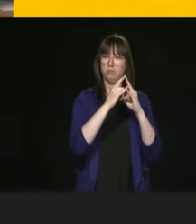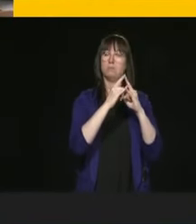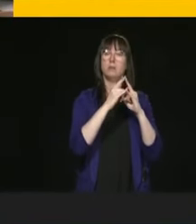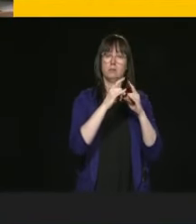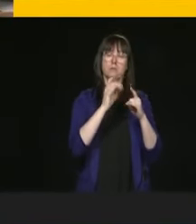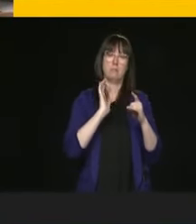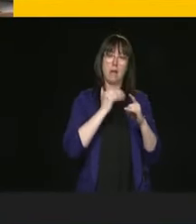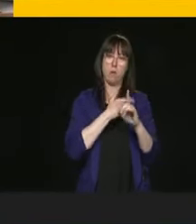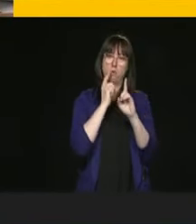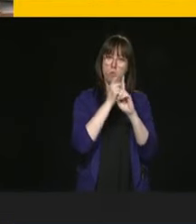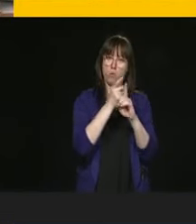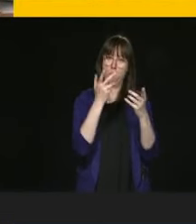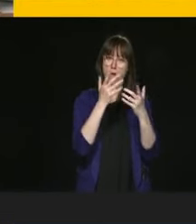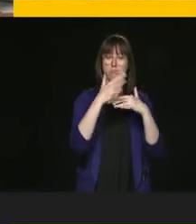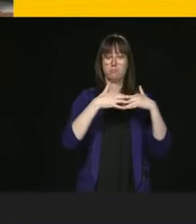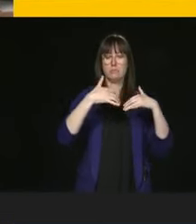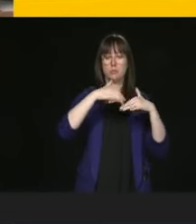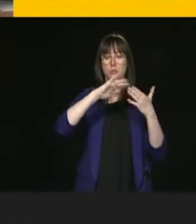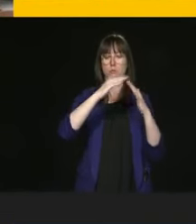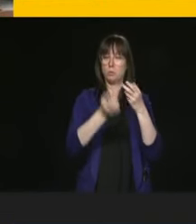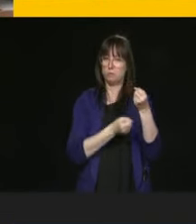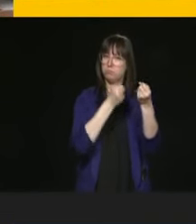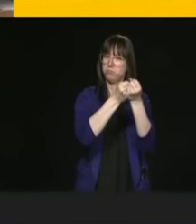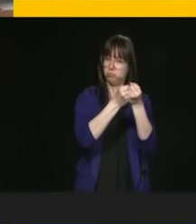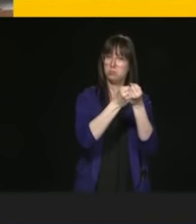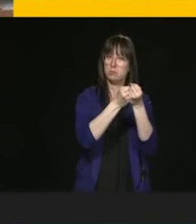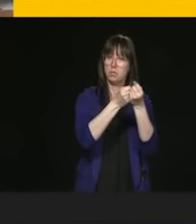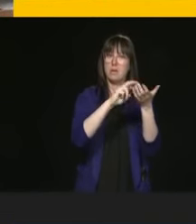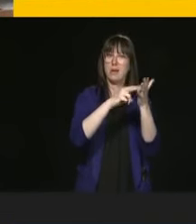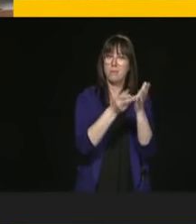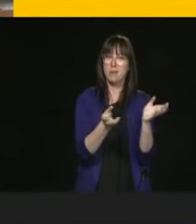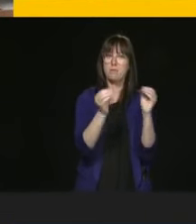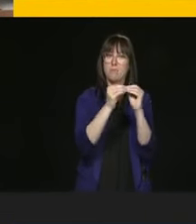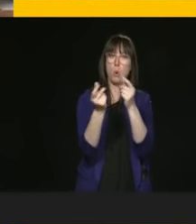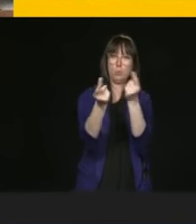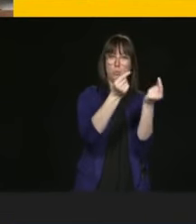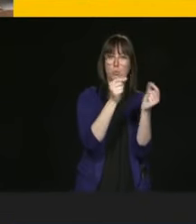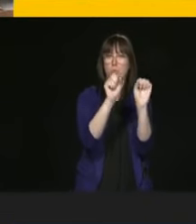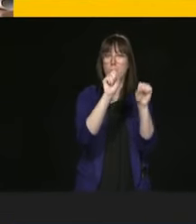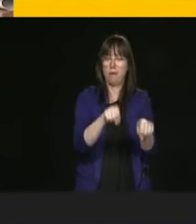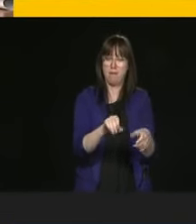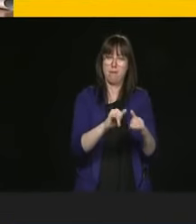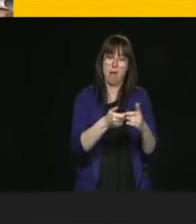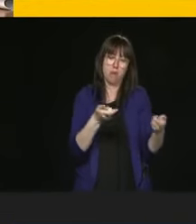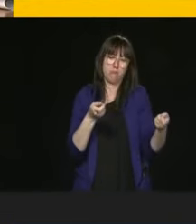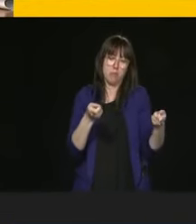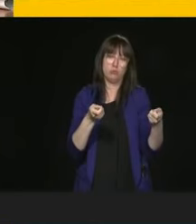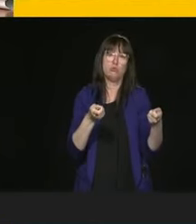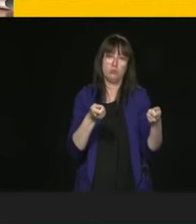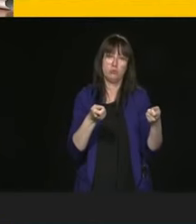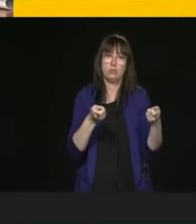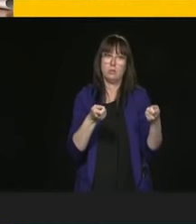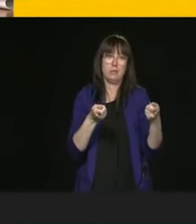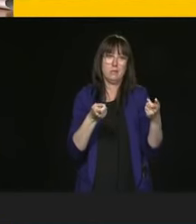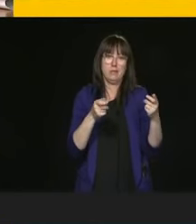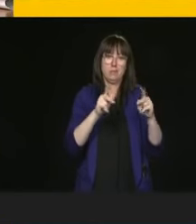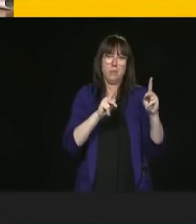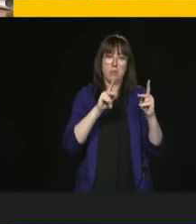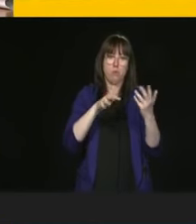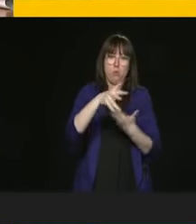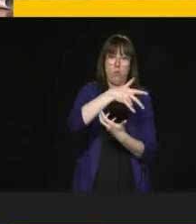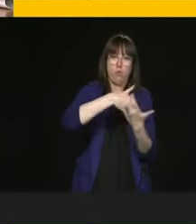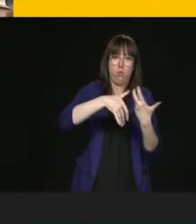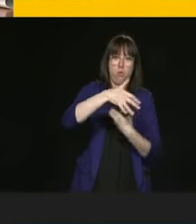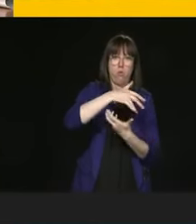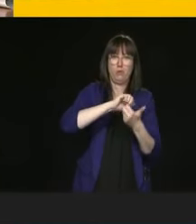to expand the capacity to deal with overcrowding issues temporarily while addressing the